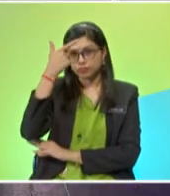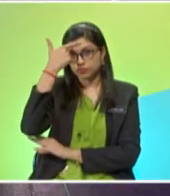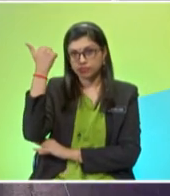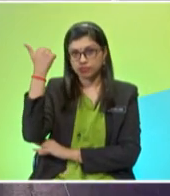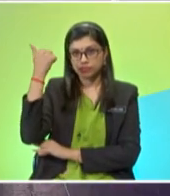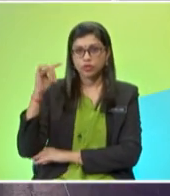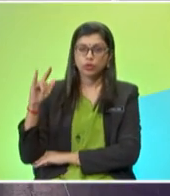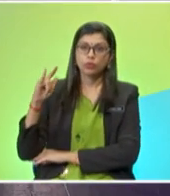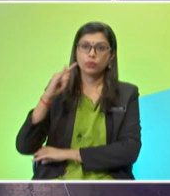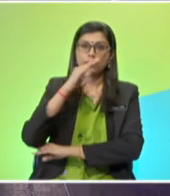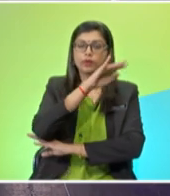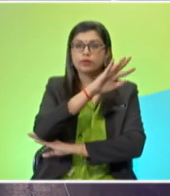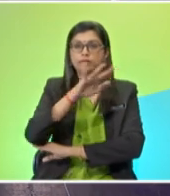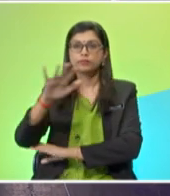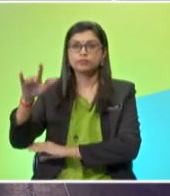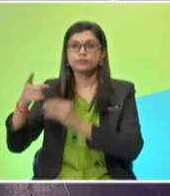A.